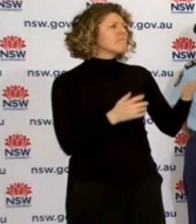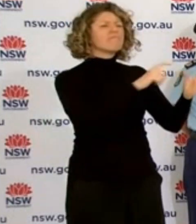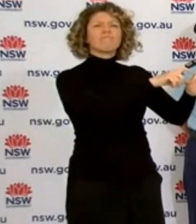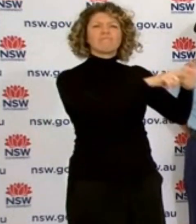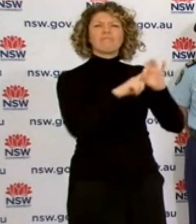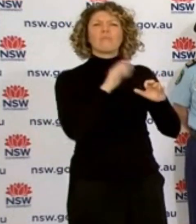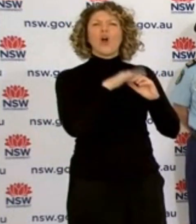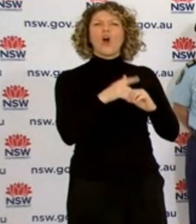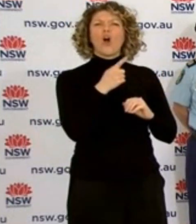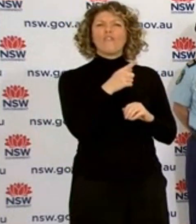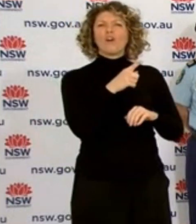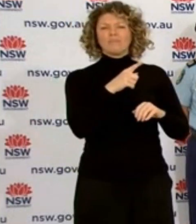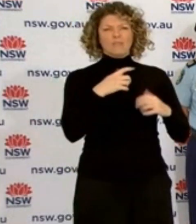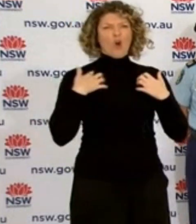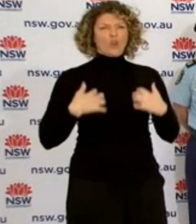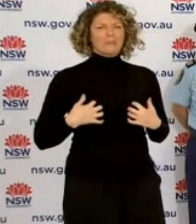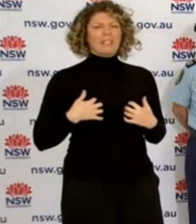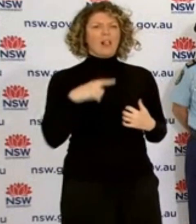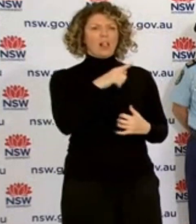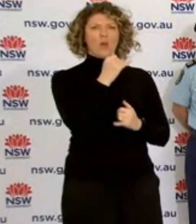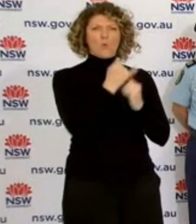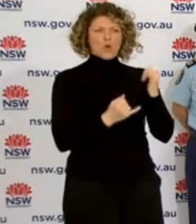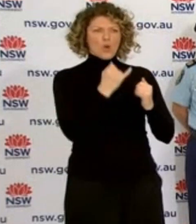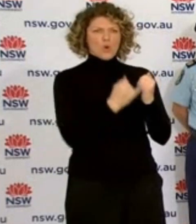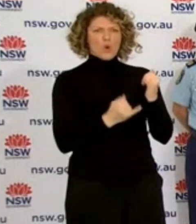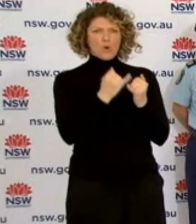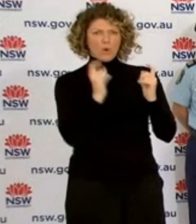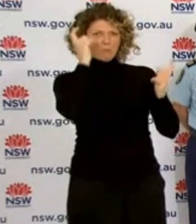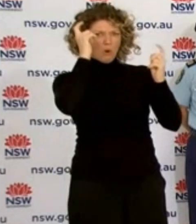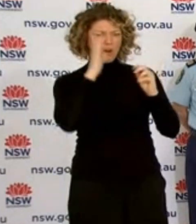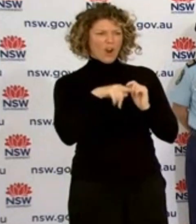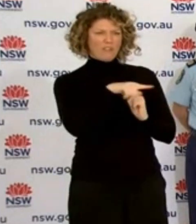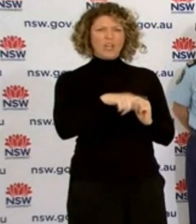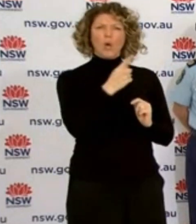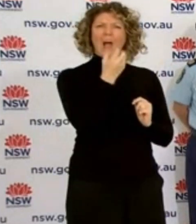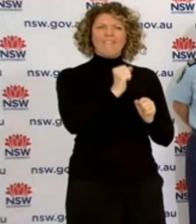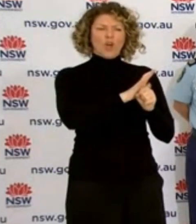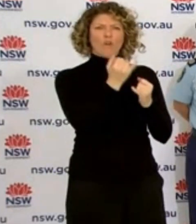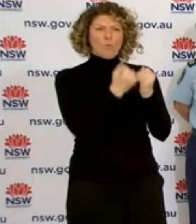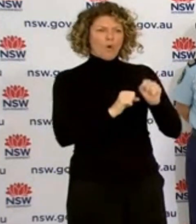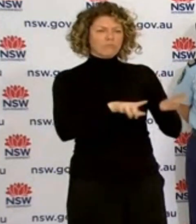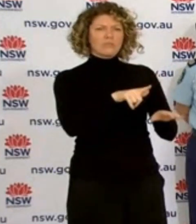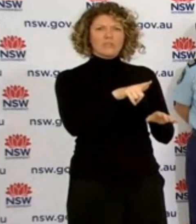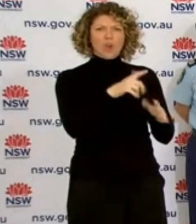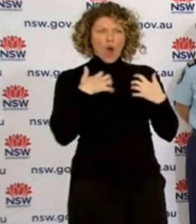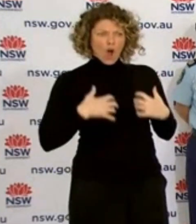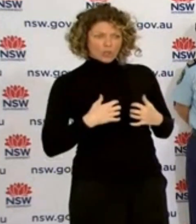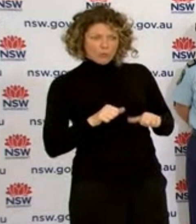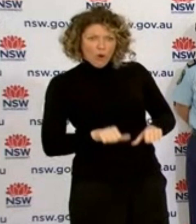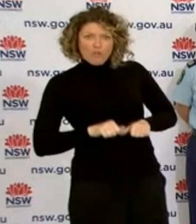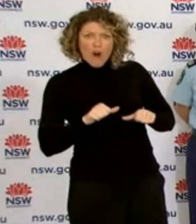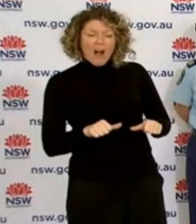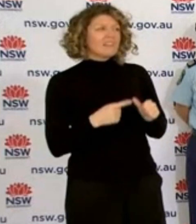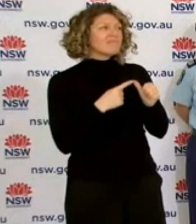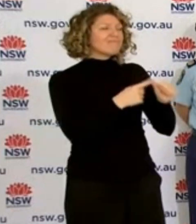local government areas of concern. Are they coping, or are you starting to see widespread problems now? Look, the health system is under stress, let's be